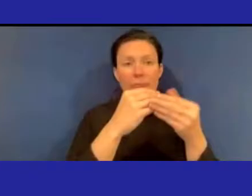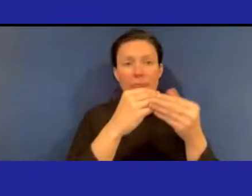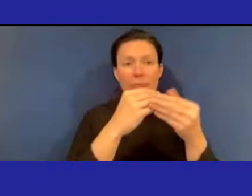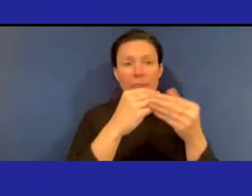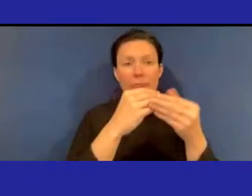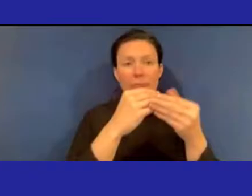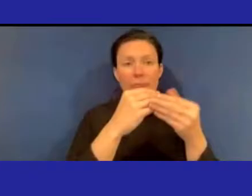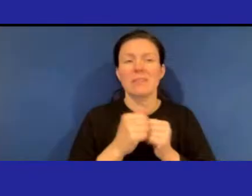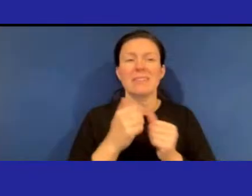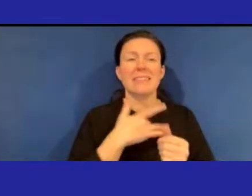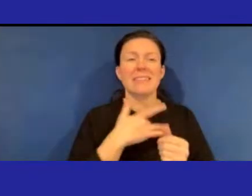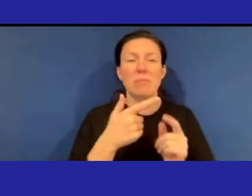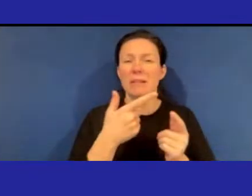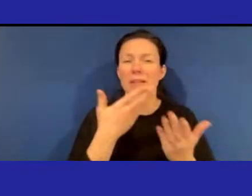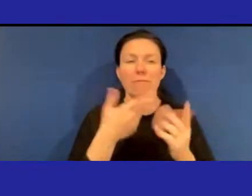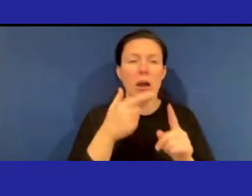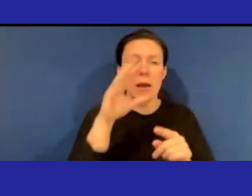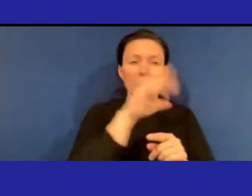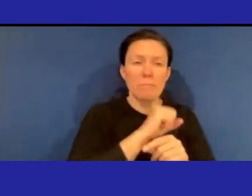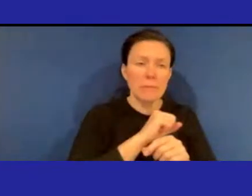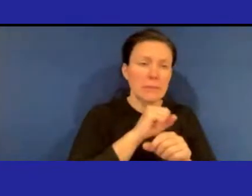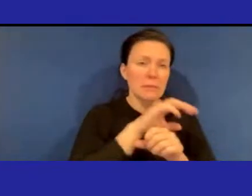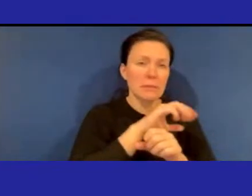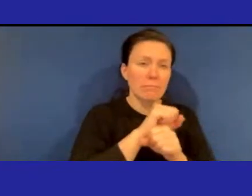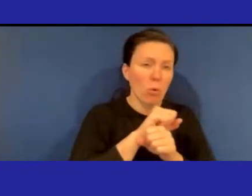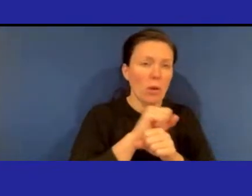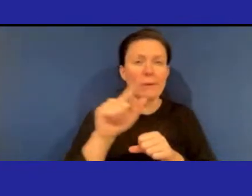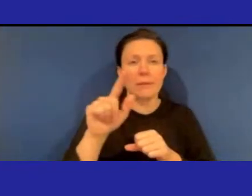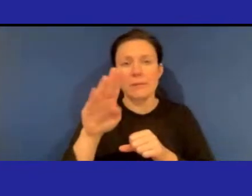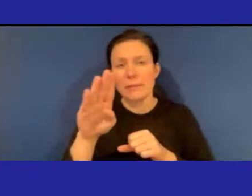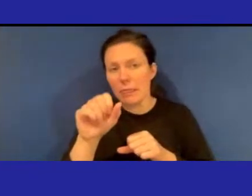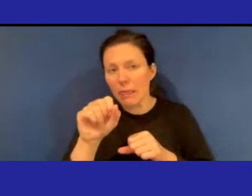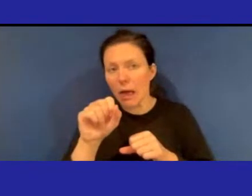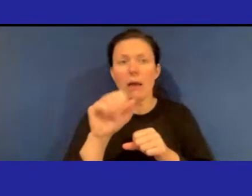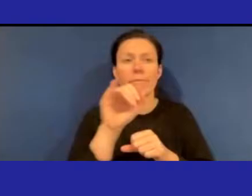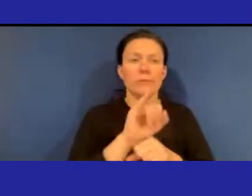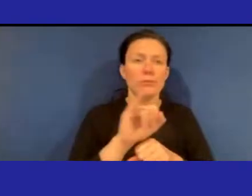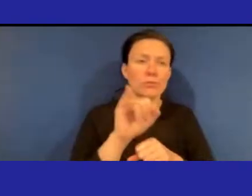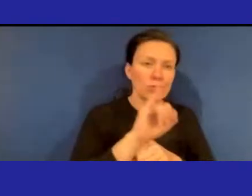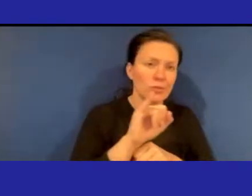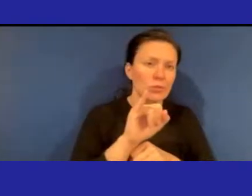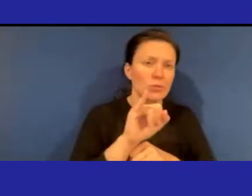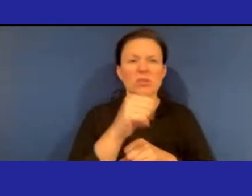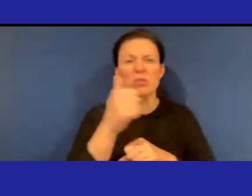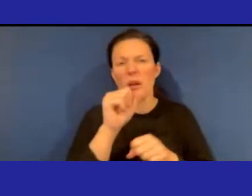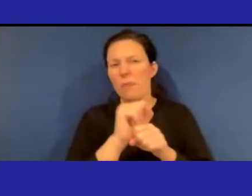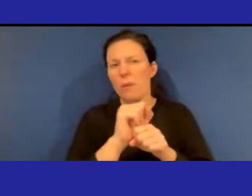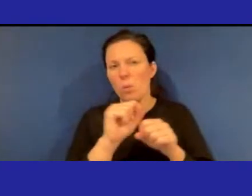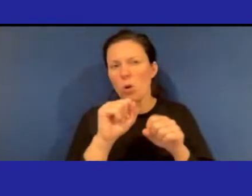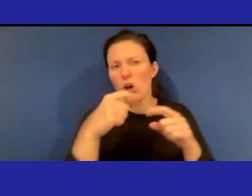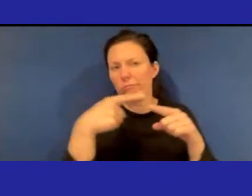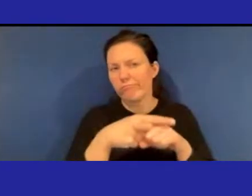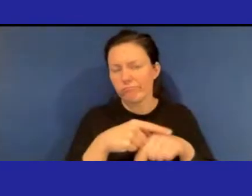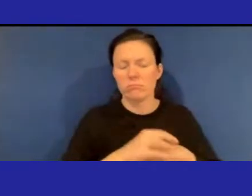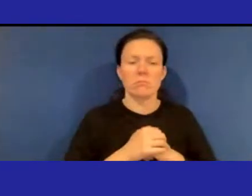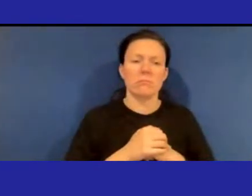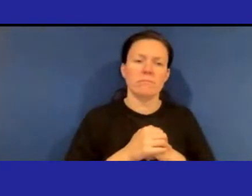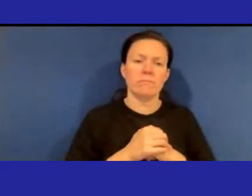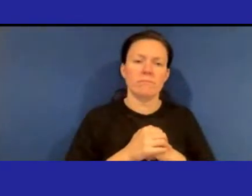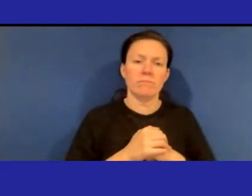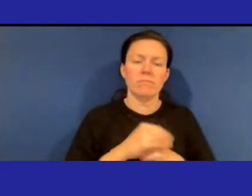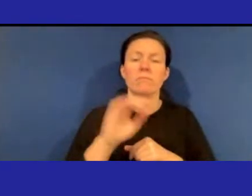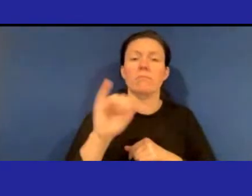or they may have financial or insurance complications. So back in January, a year